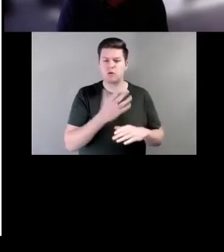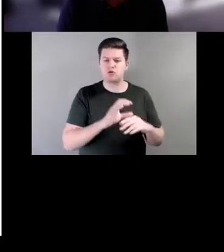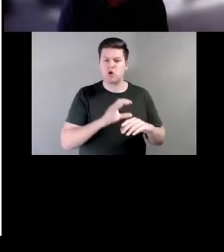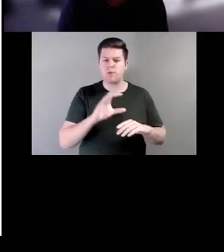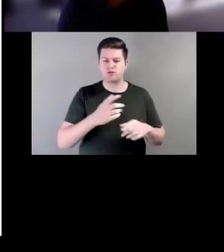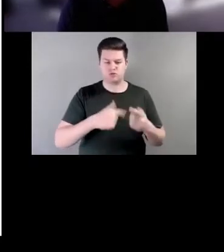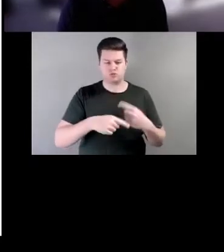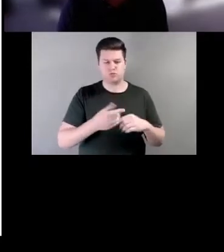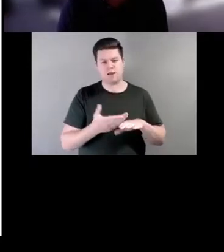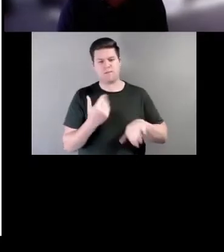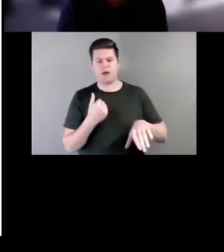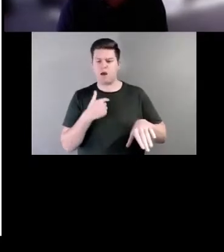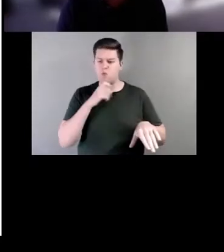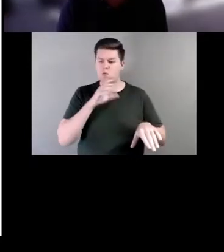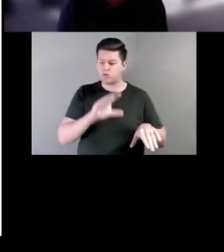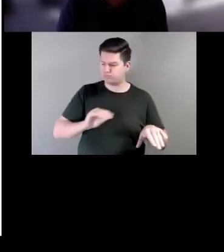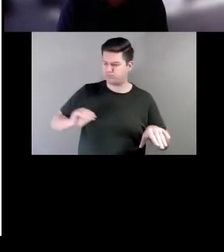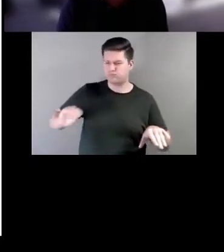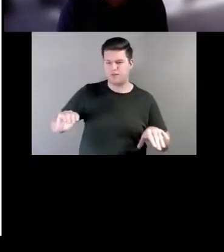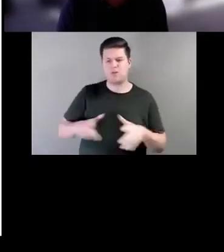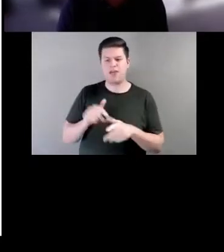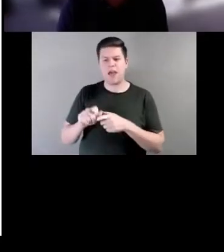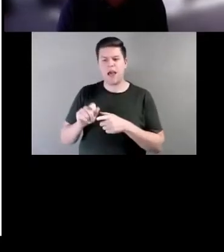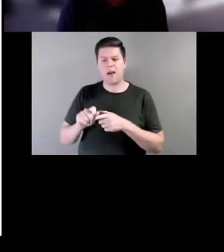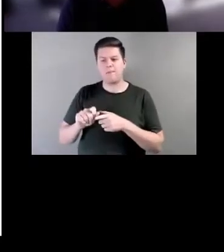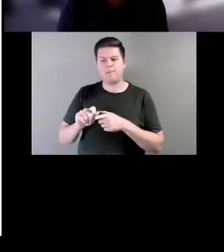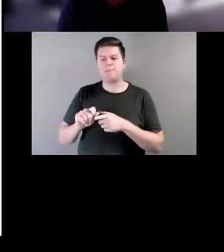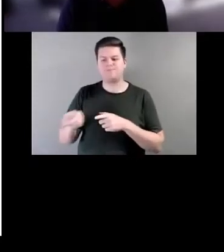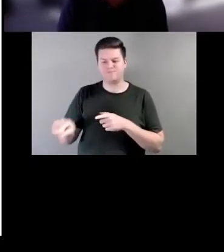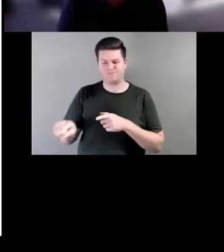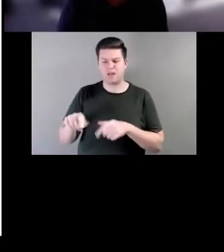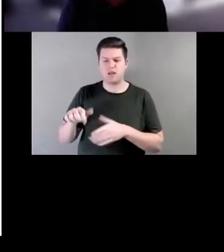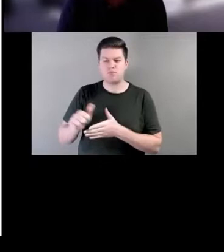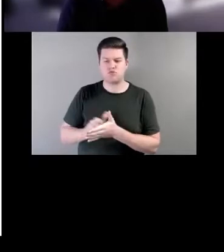will be investing back into the app and the program.